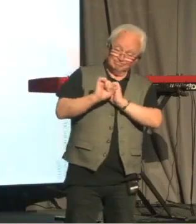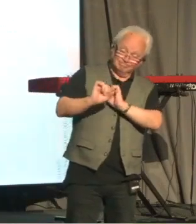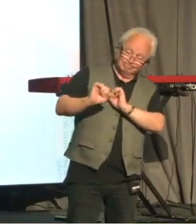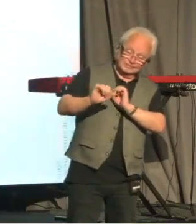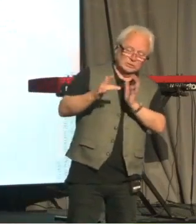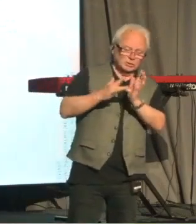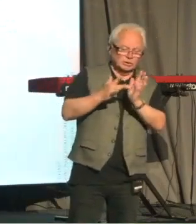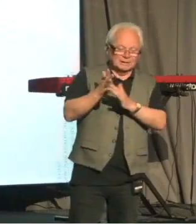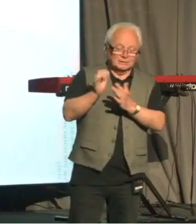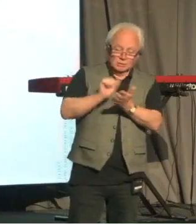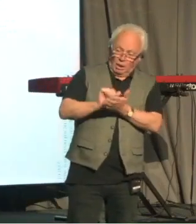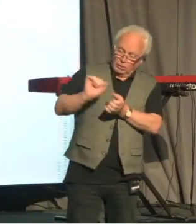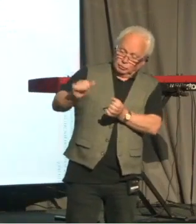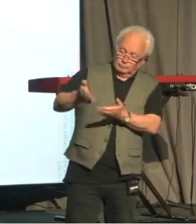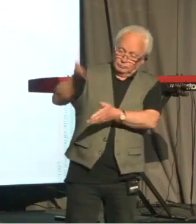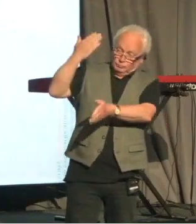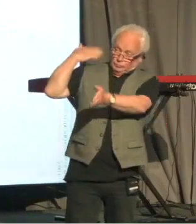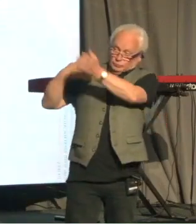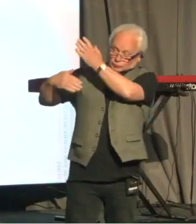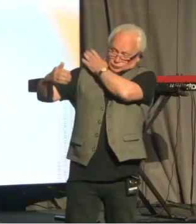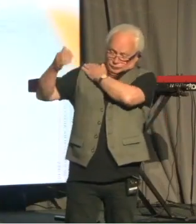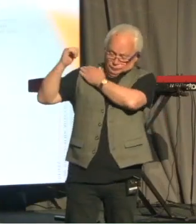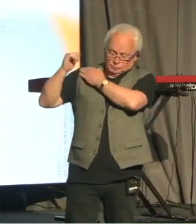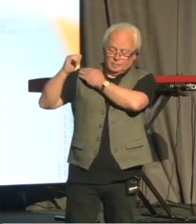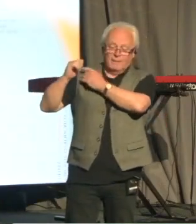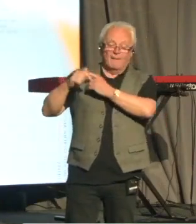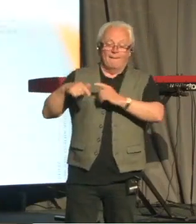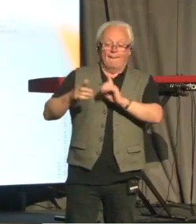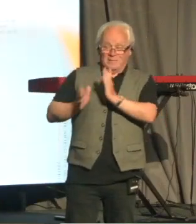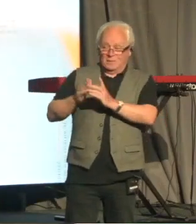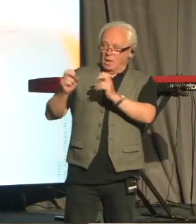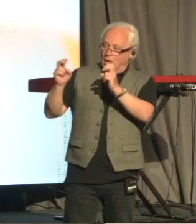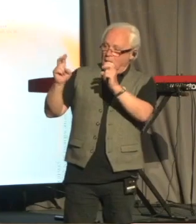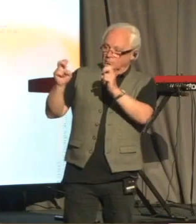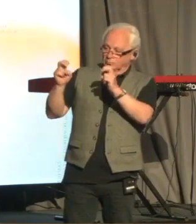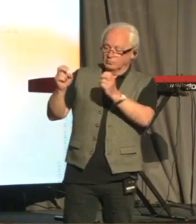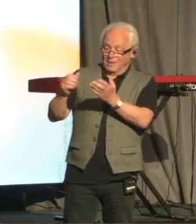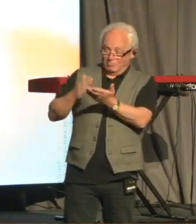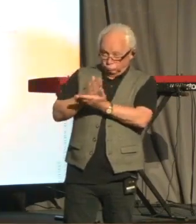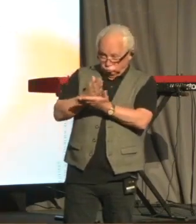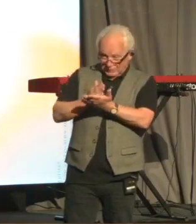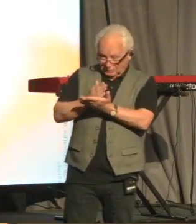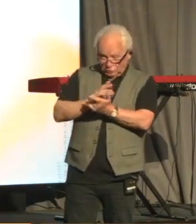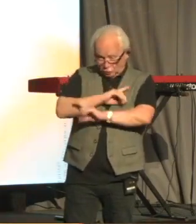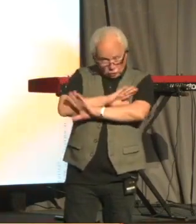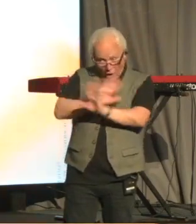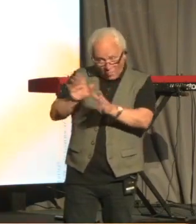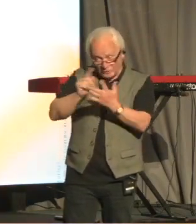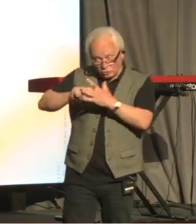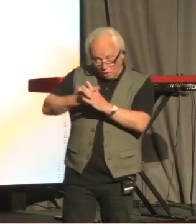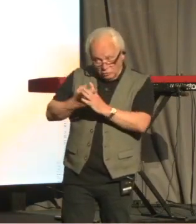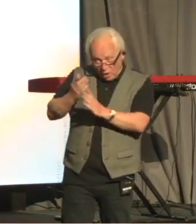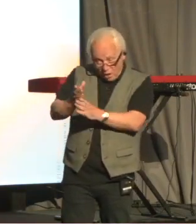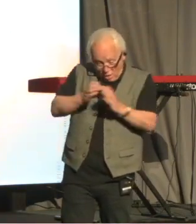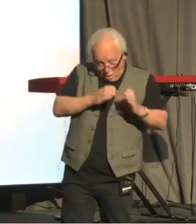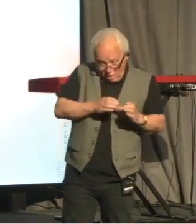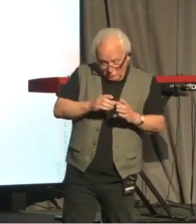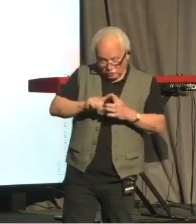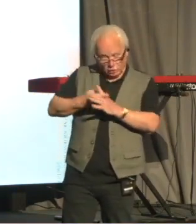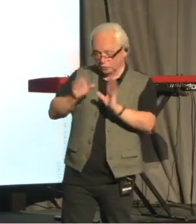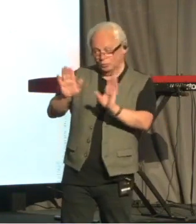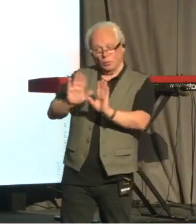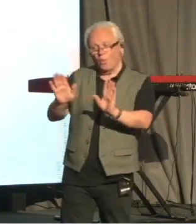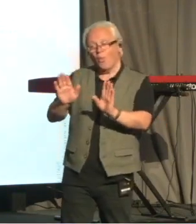in this culture of this time, bread was not the side dish. Bread was not